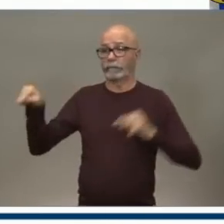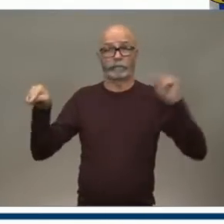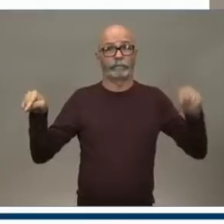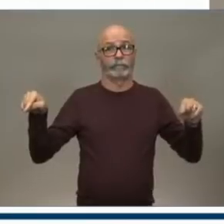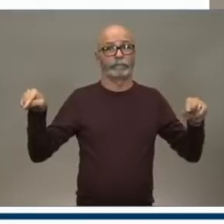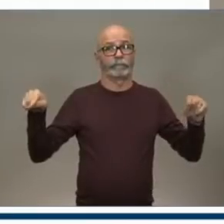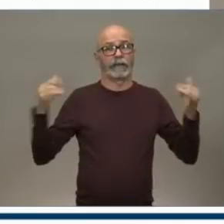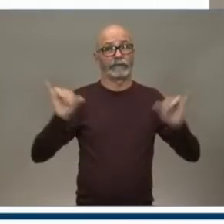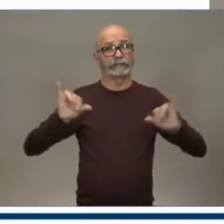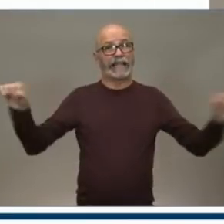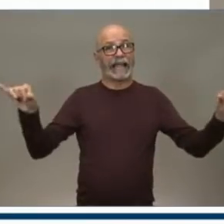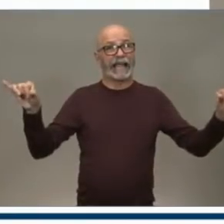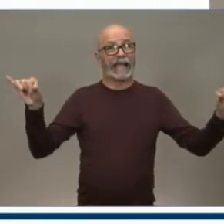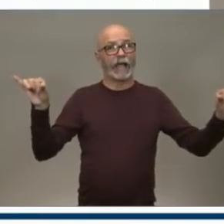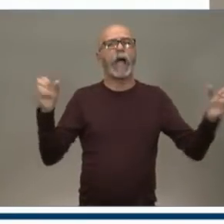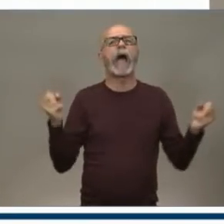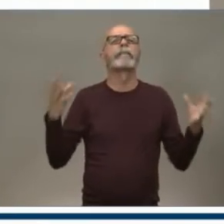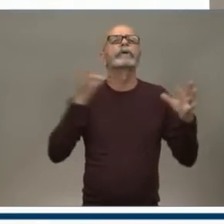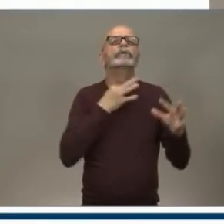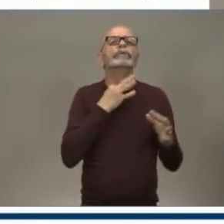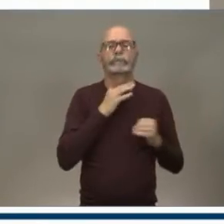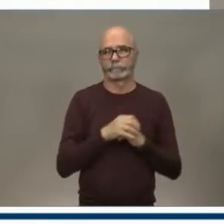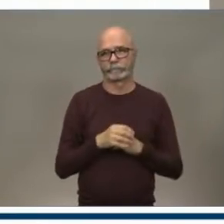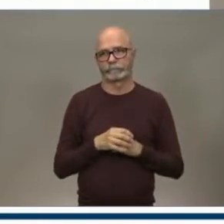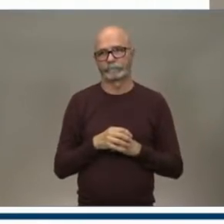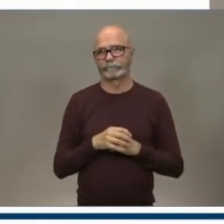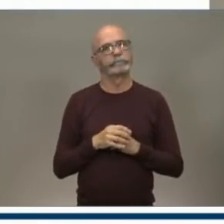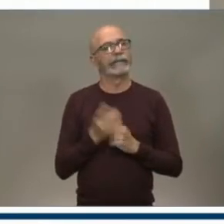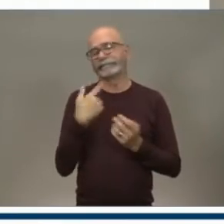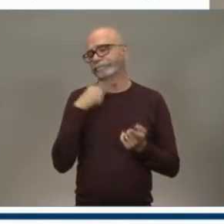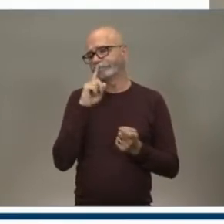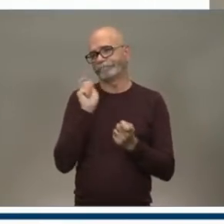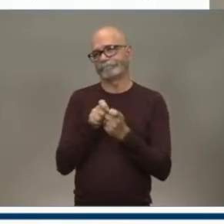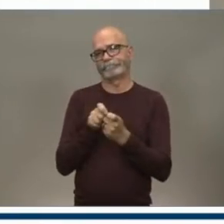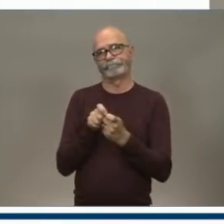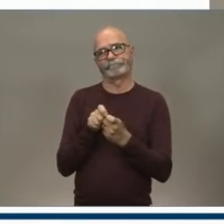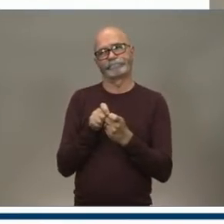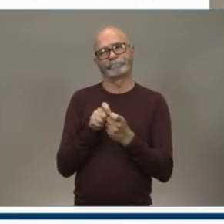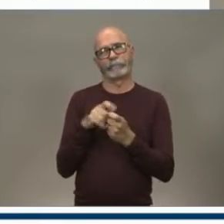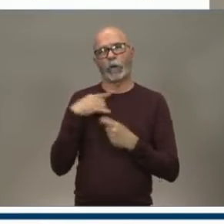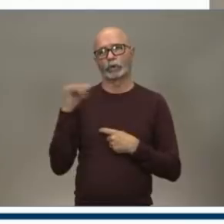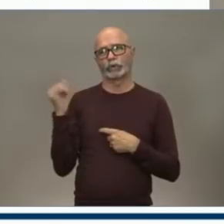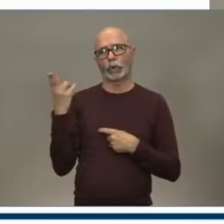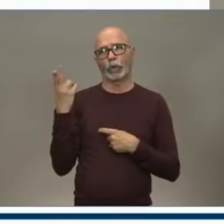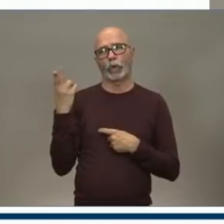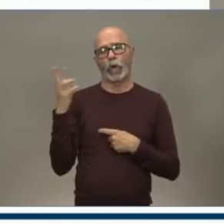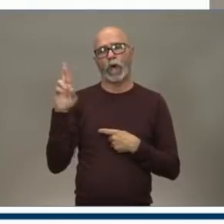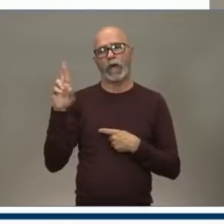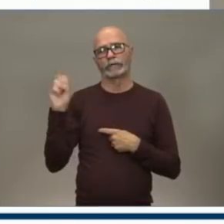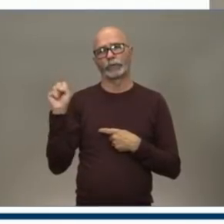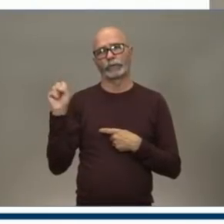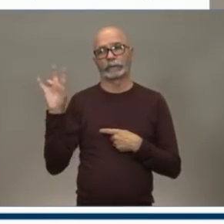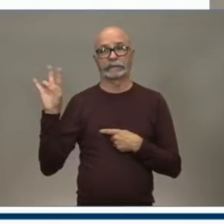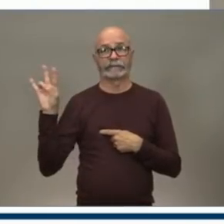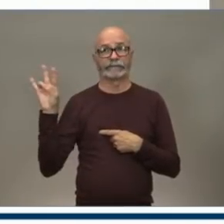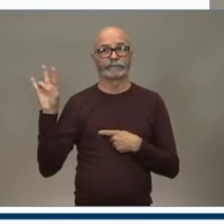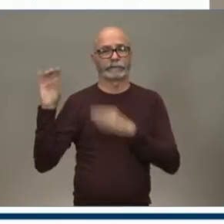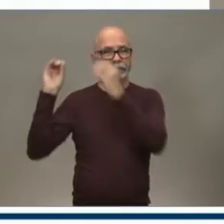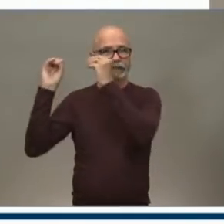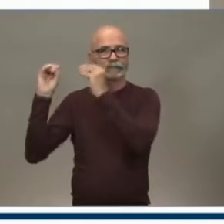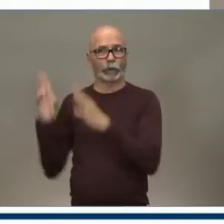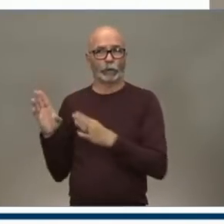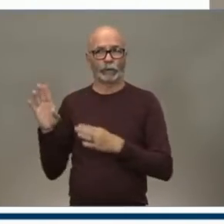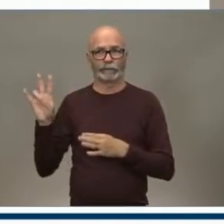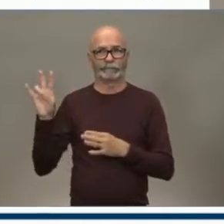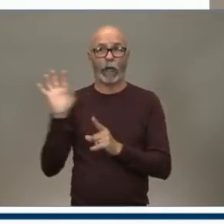I don't have the full number of students. I know in the junior high there were 7 teachers that were identified as close contacts,